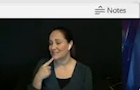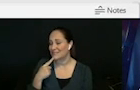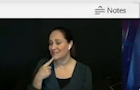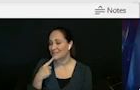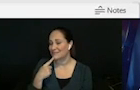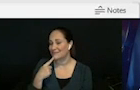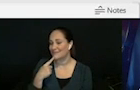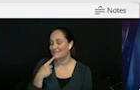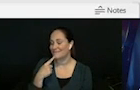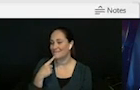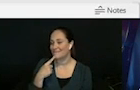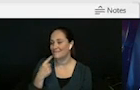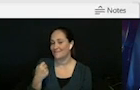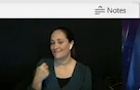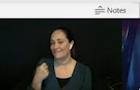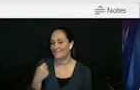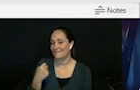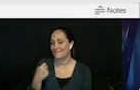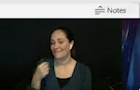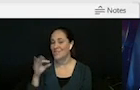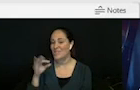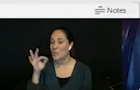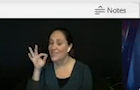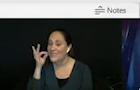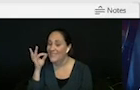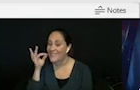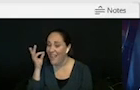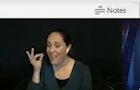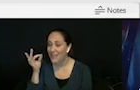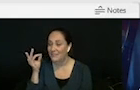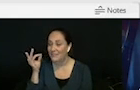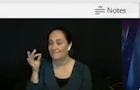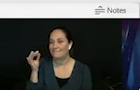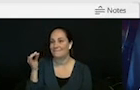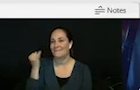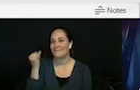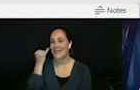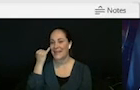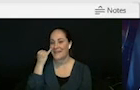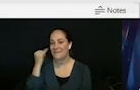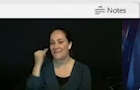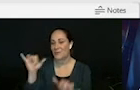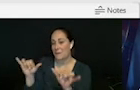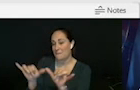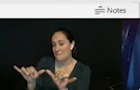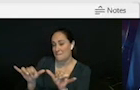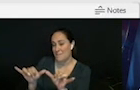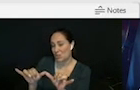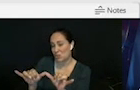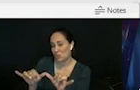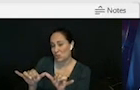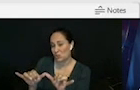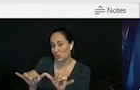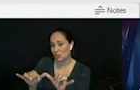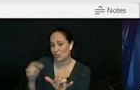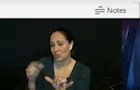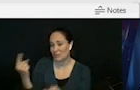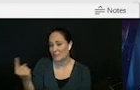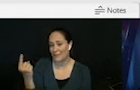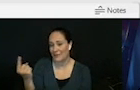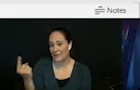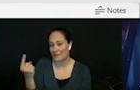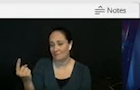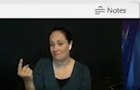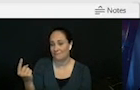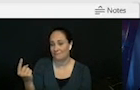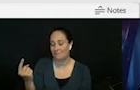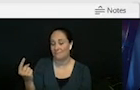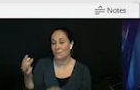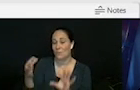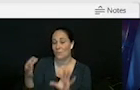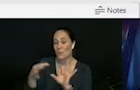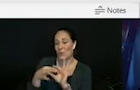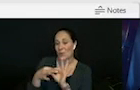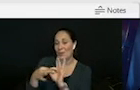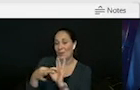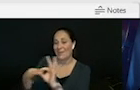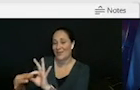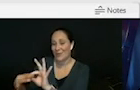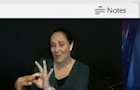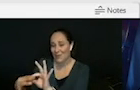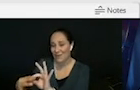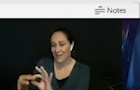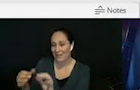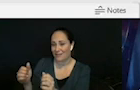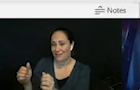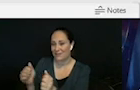is when we do the measurement of something, we are interacting with it. And so by interacting with it,